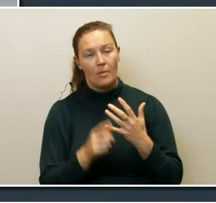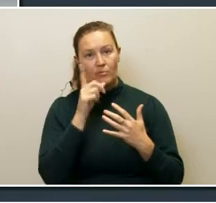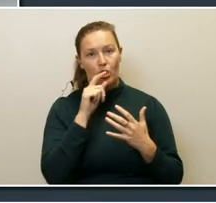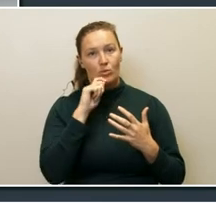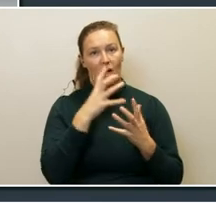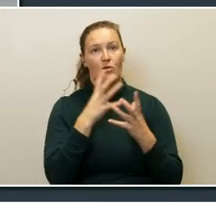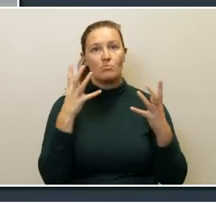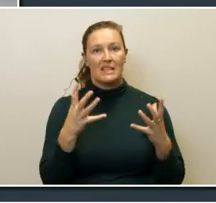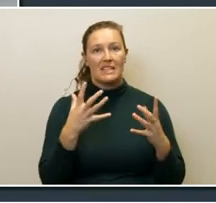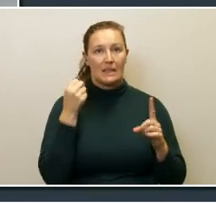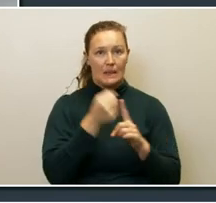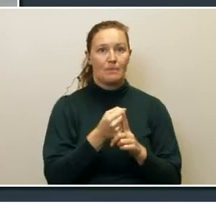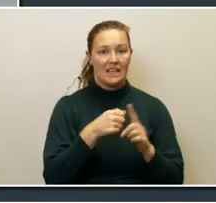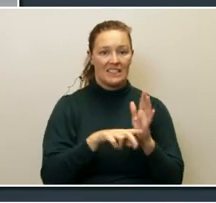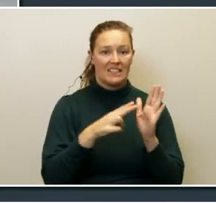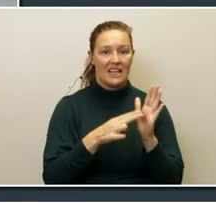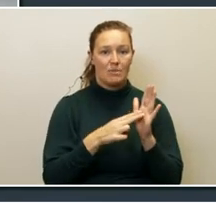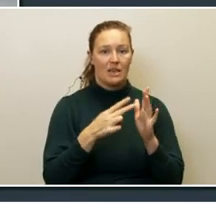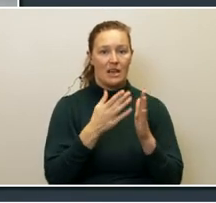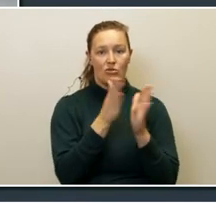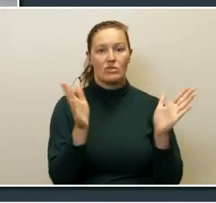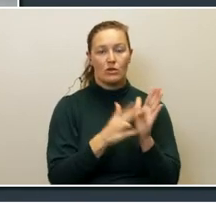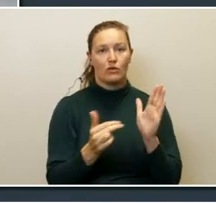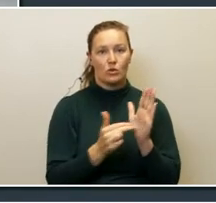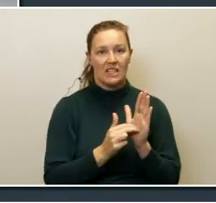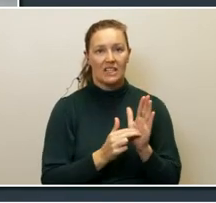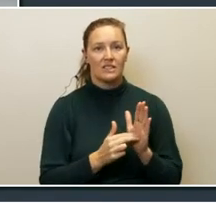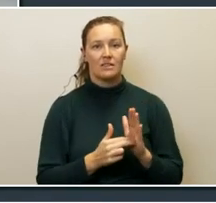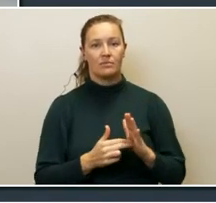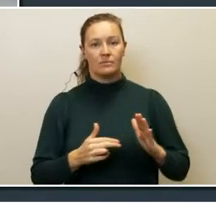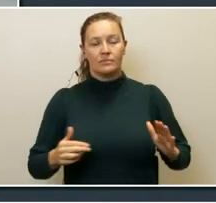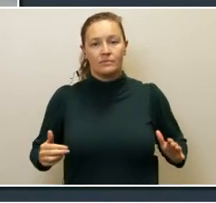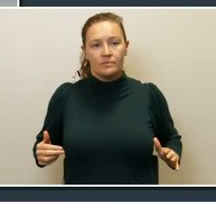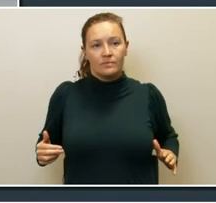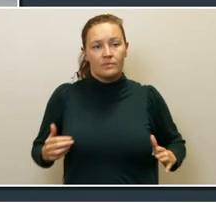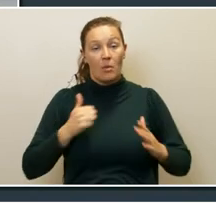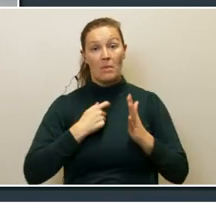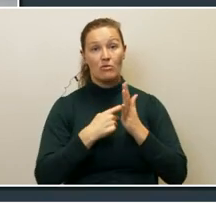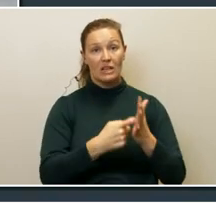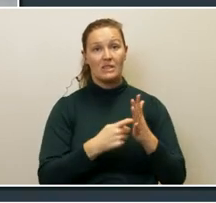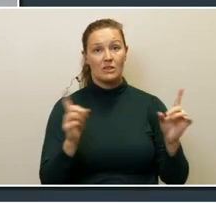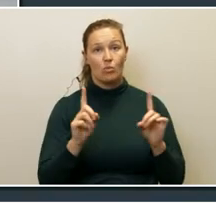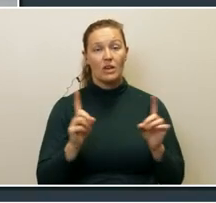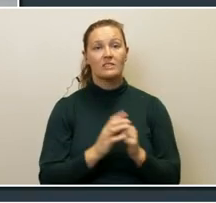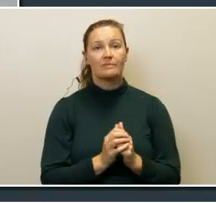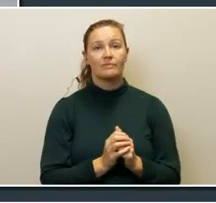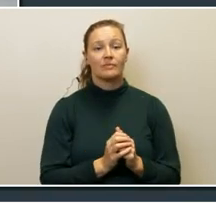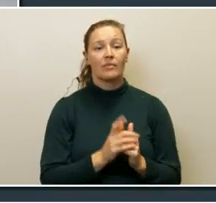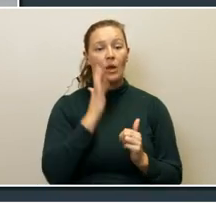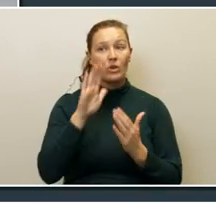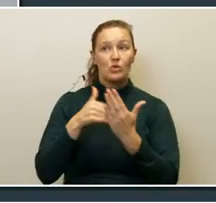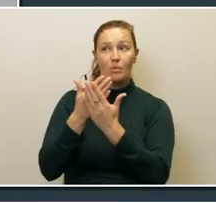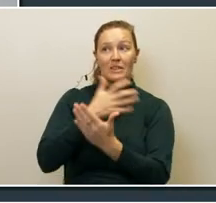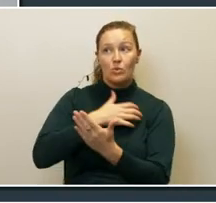serious impact in Napier and the rest of New Zealand. And my recommendation is that in your submissions to the